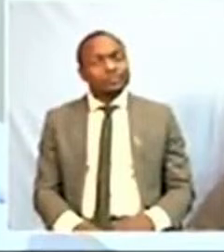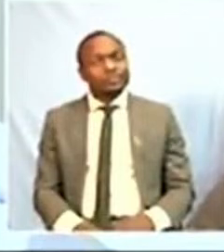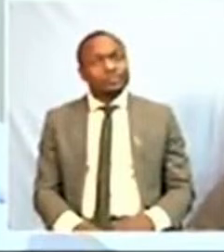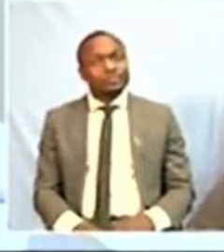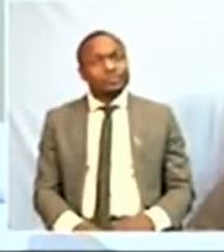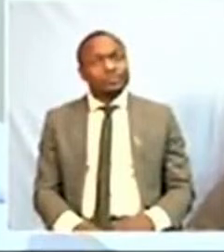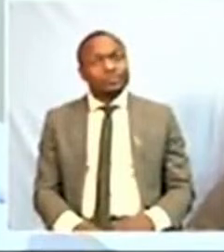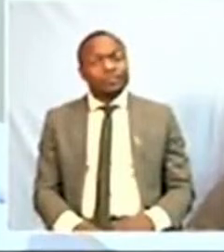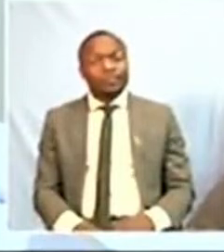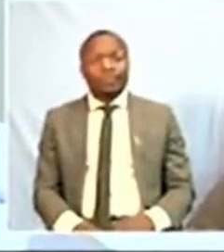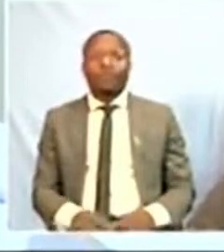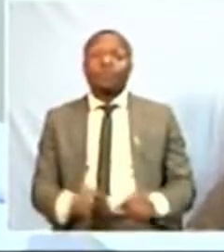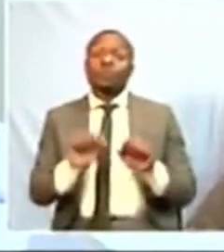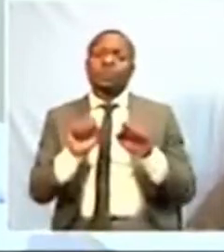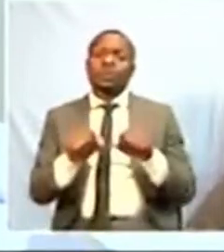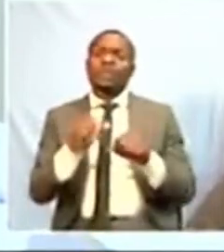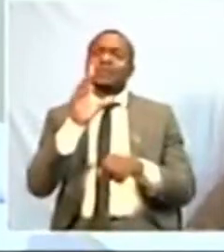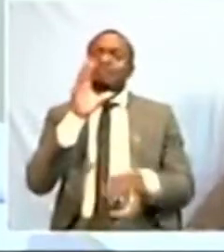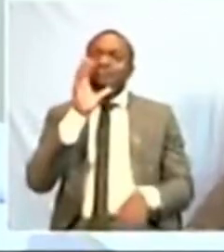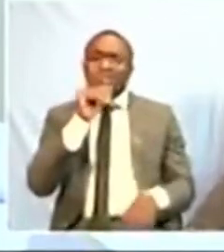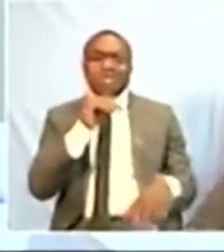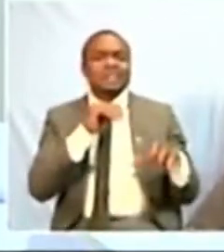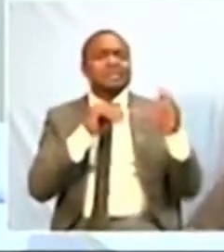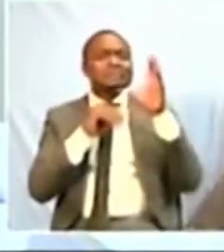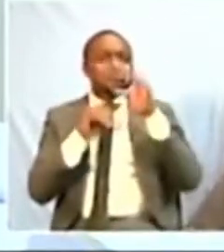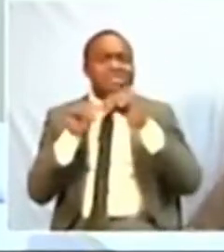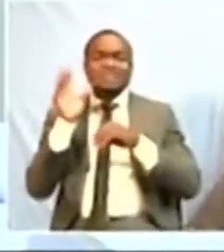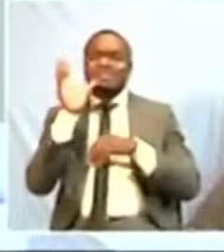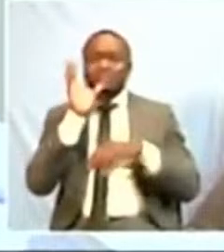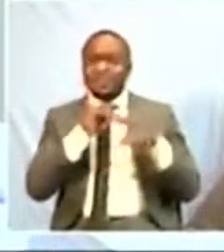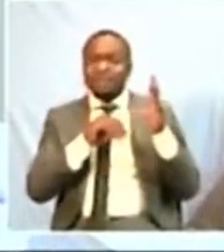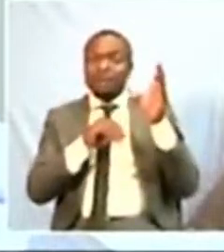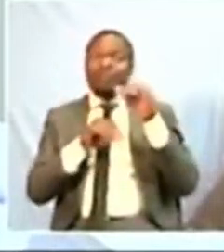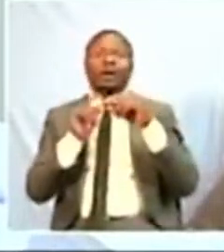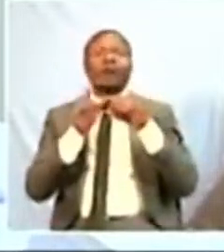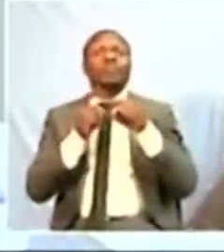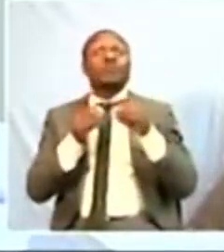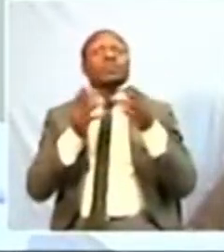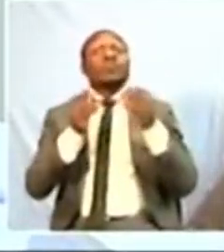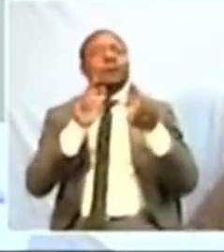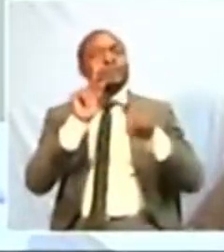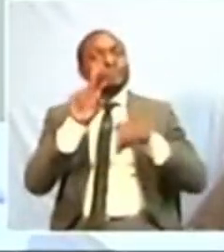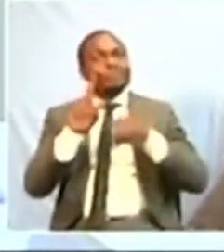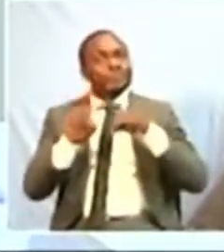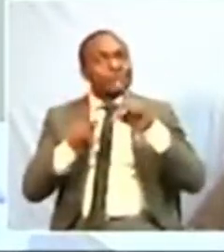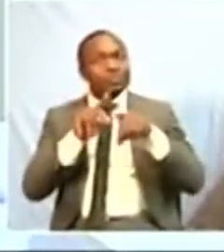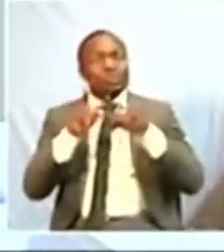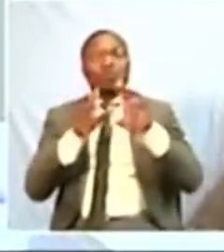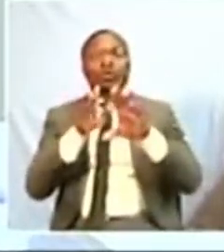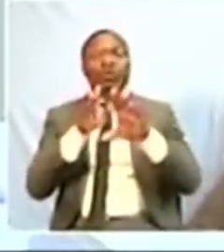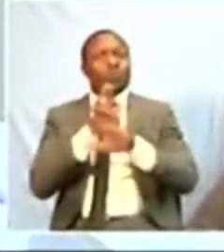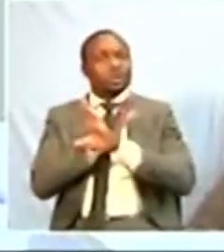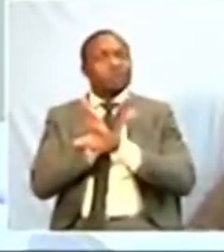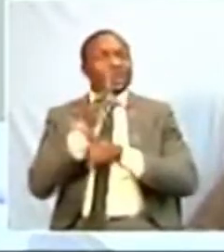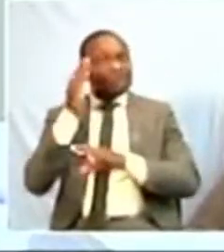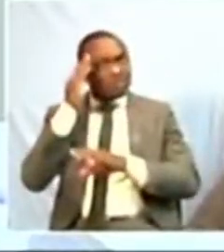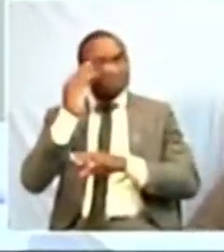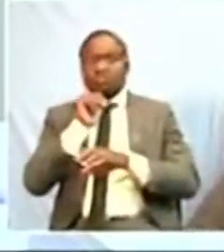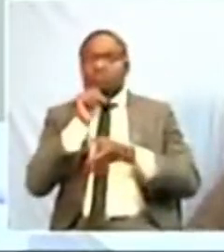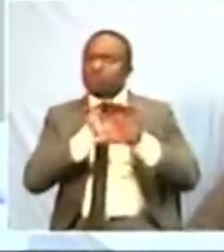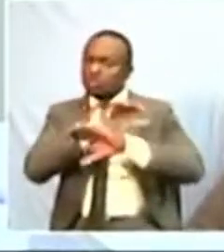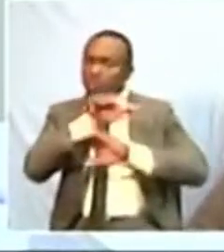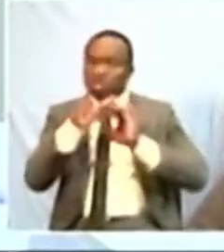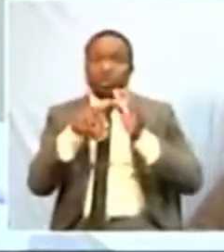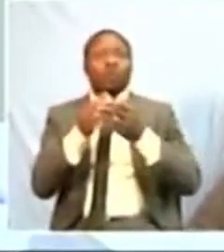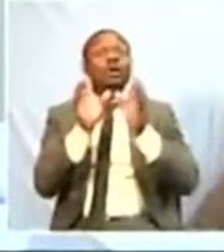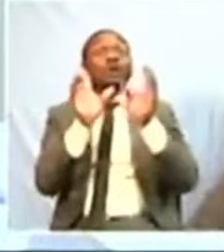So we can talk and talk and talk, but we want the people of Zambia to know, not all councils. Honorable Mutero